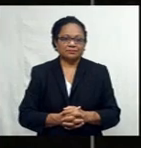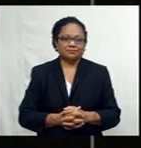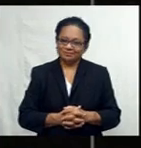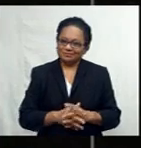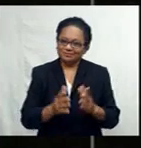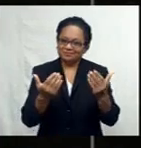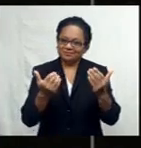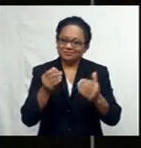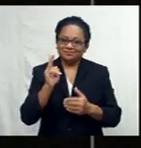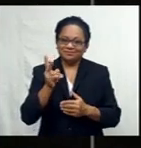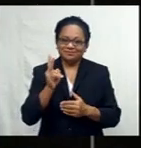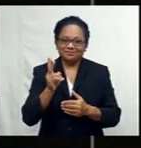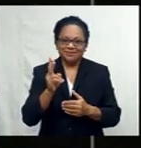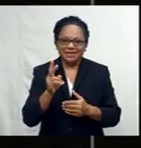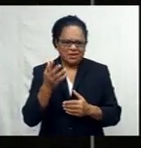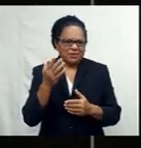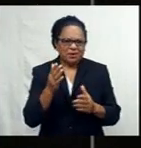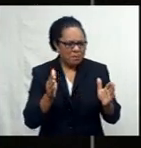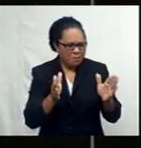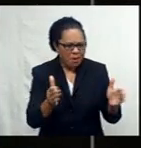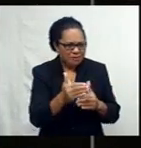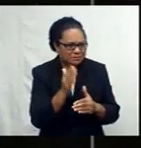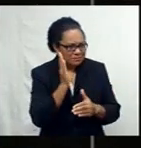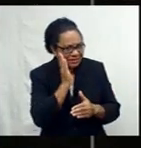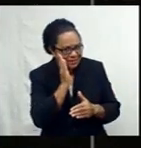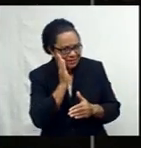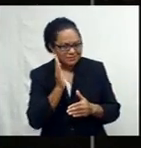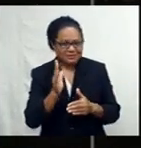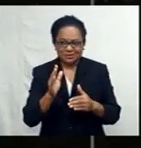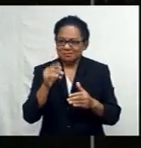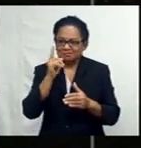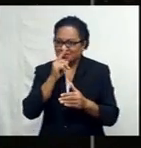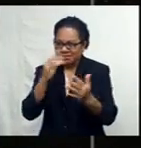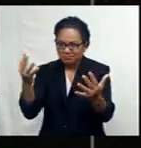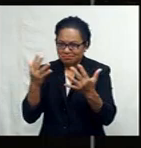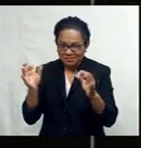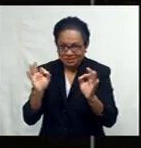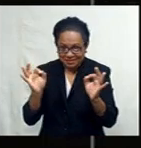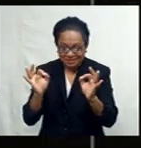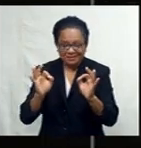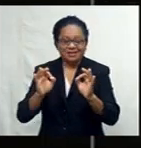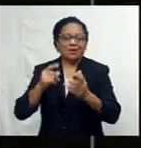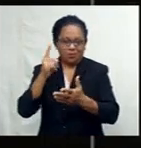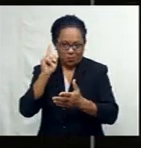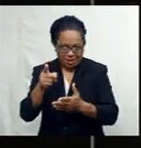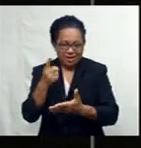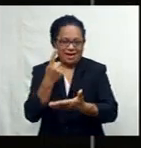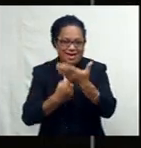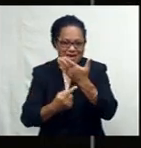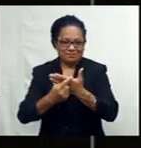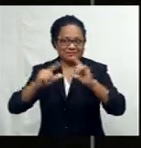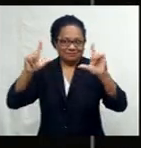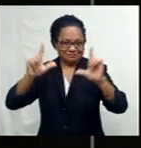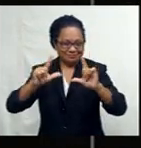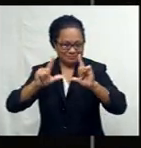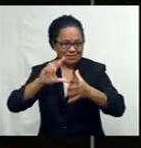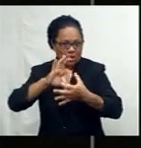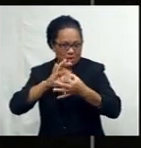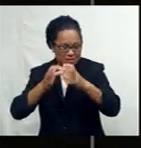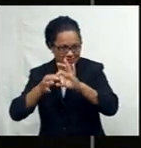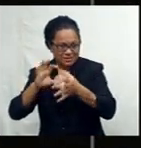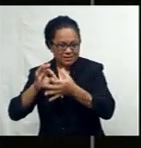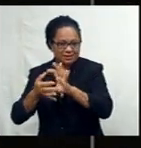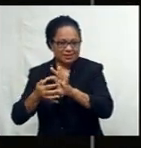Welcome back. From cardboard beds to absent fans, here's how the Tokyo Olympic Games is meeting its goal of being a